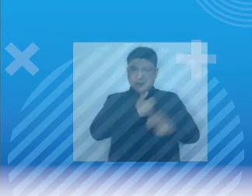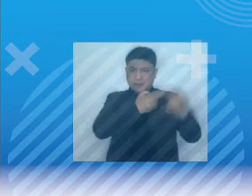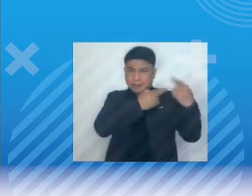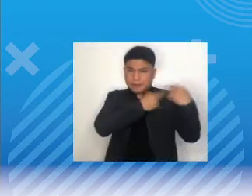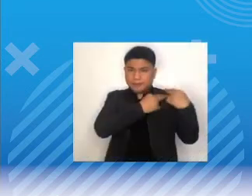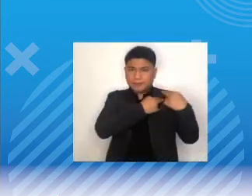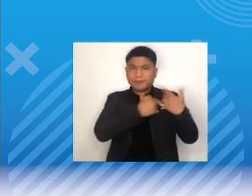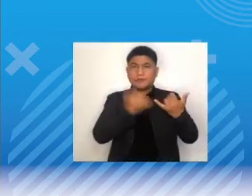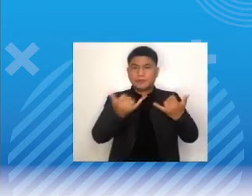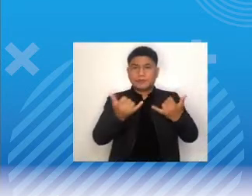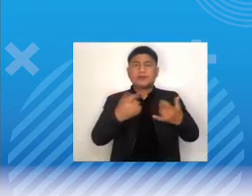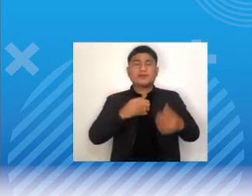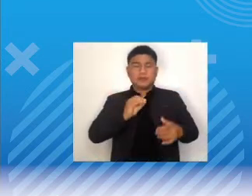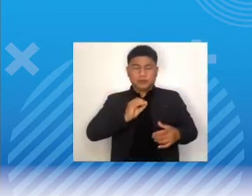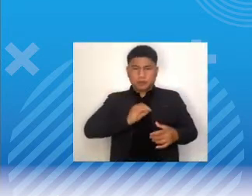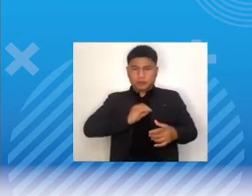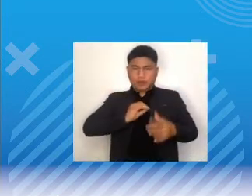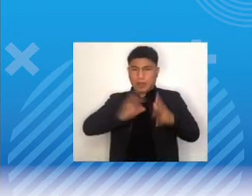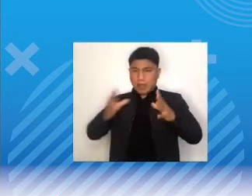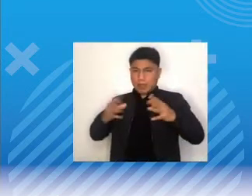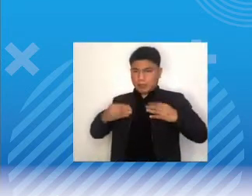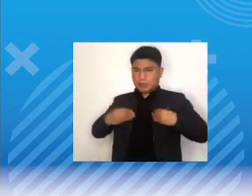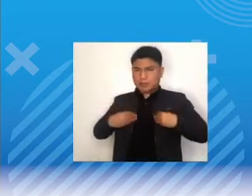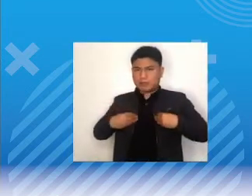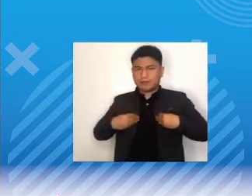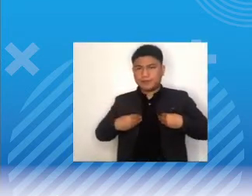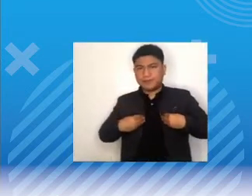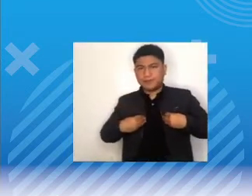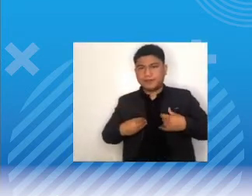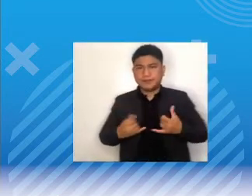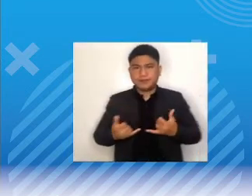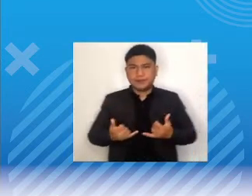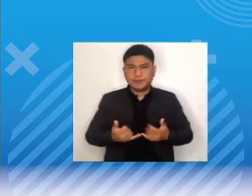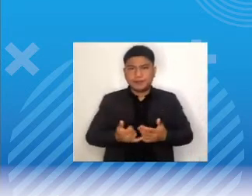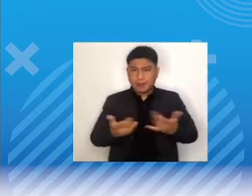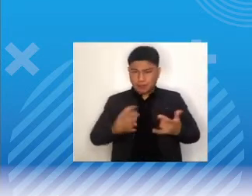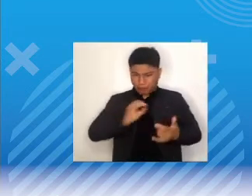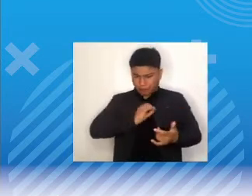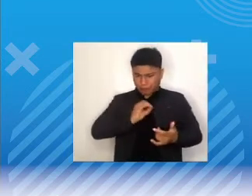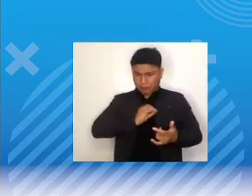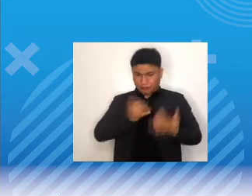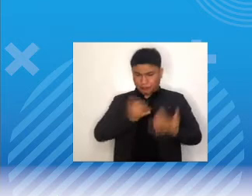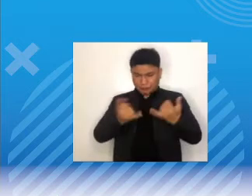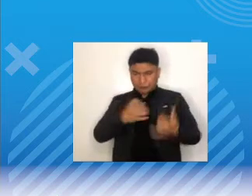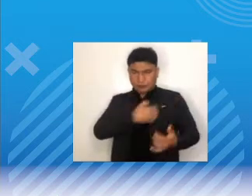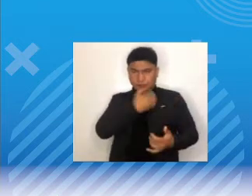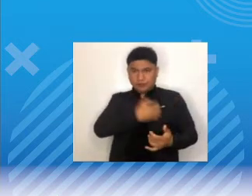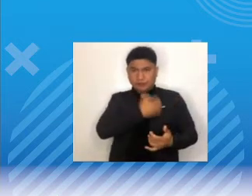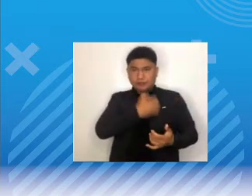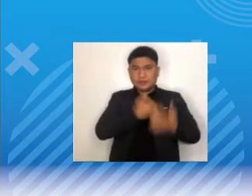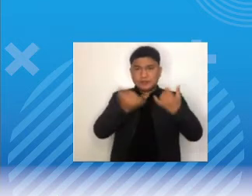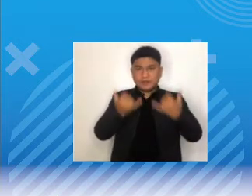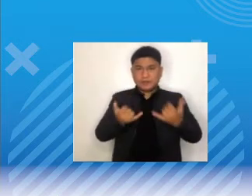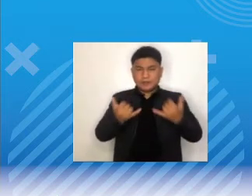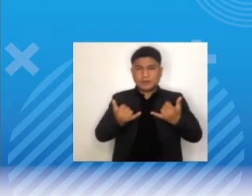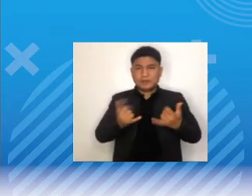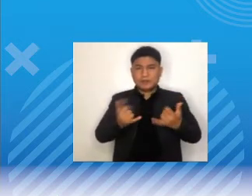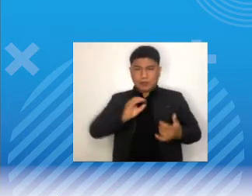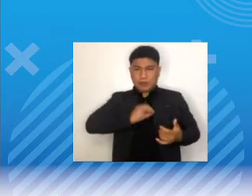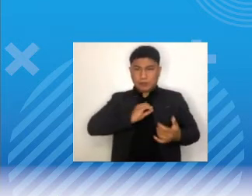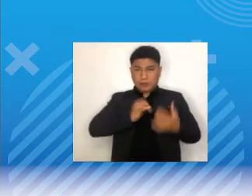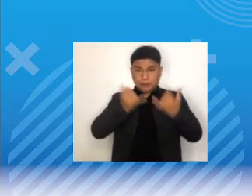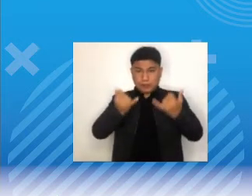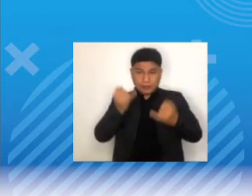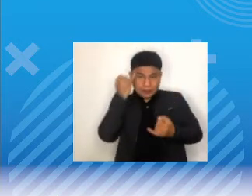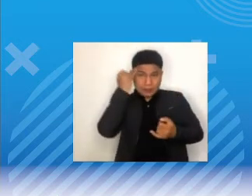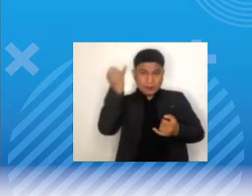self-responsibility na akuin na dahil I own these emotions, I own these thoughts,